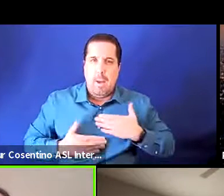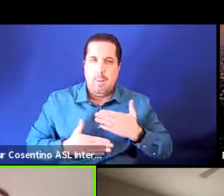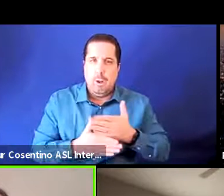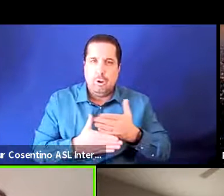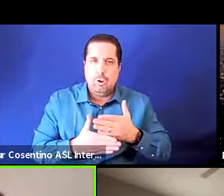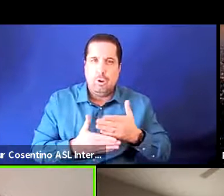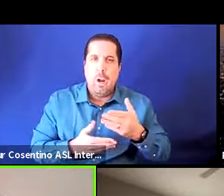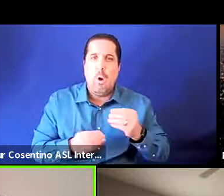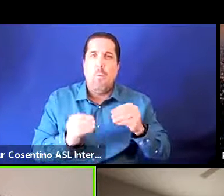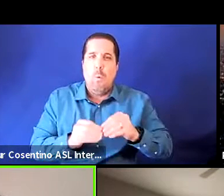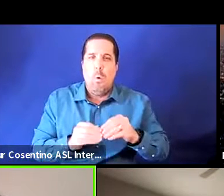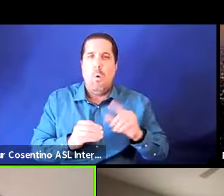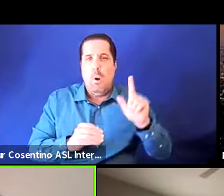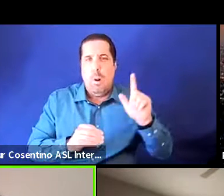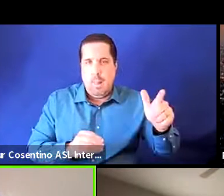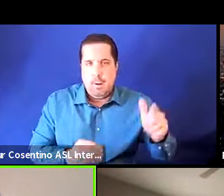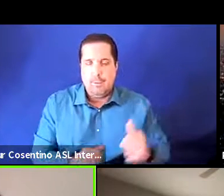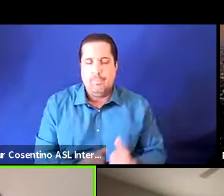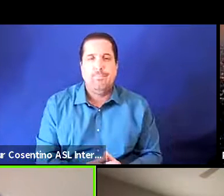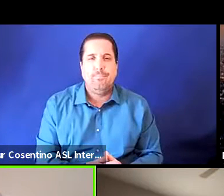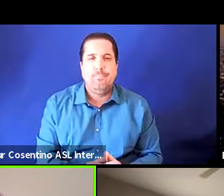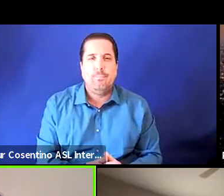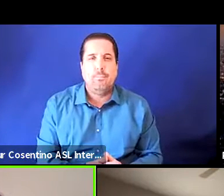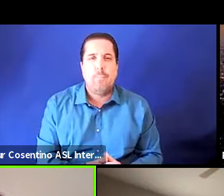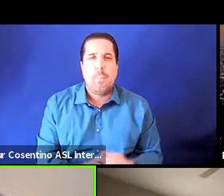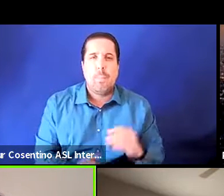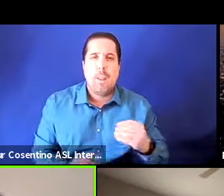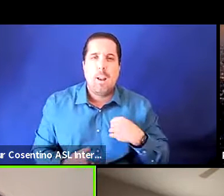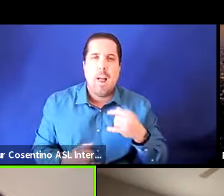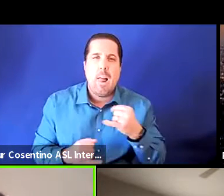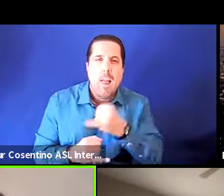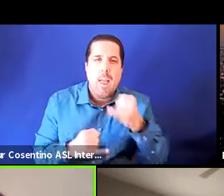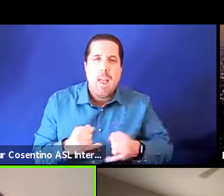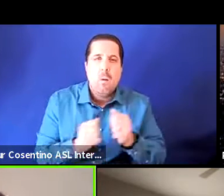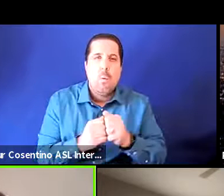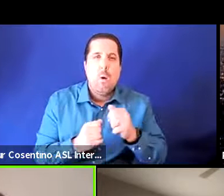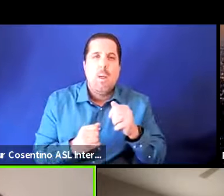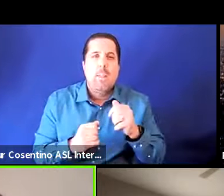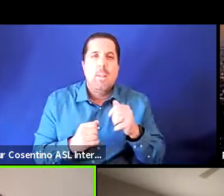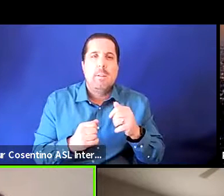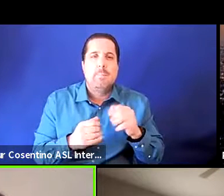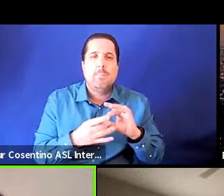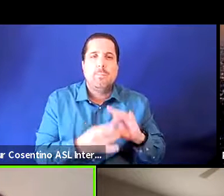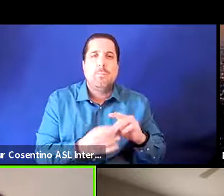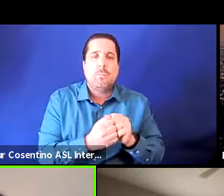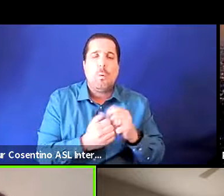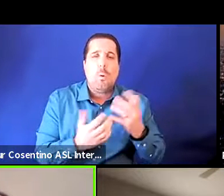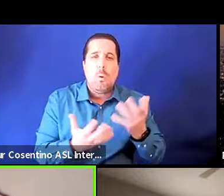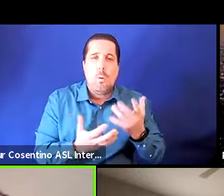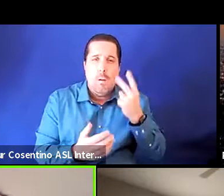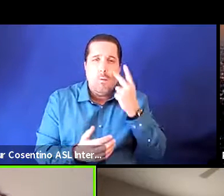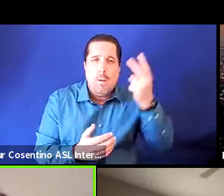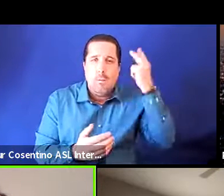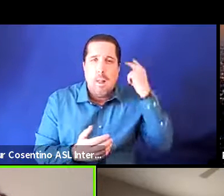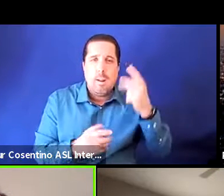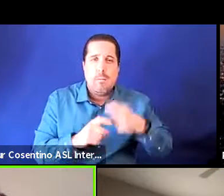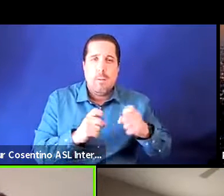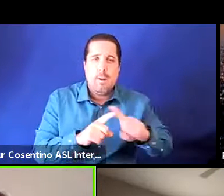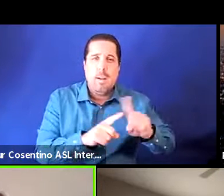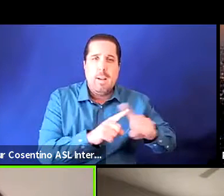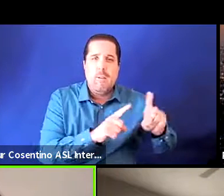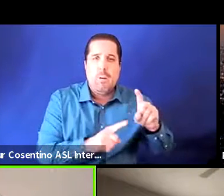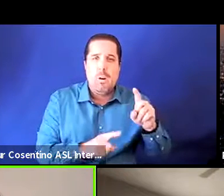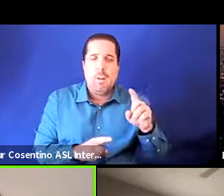more about later. And then I'll end with like, I think in terms of practice, I think the other thing I've been reflecting a lot about from these different campaigns